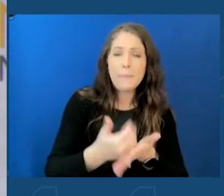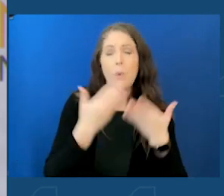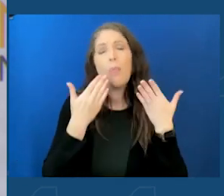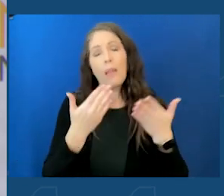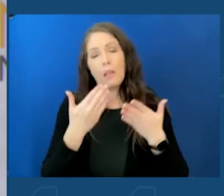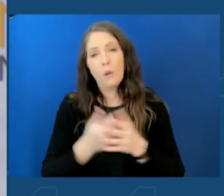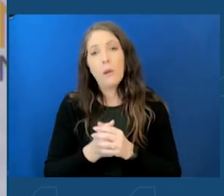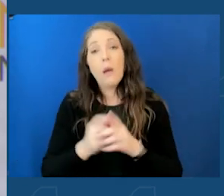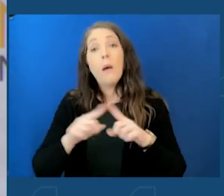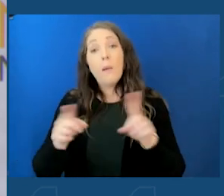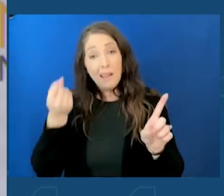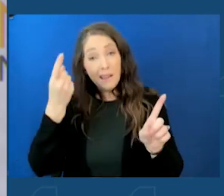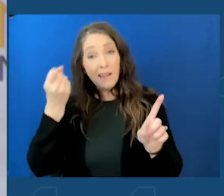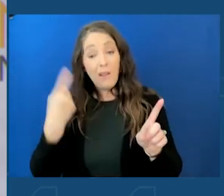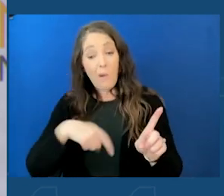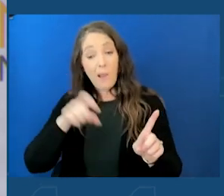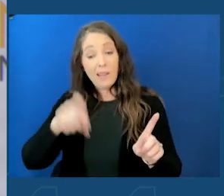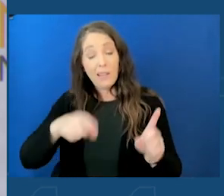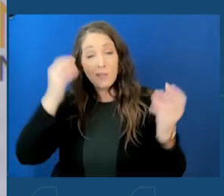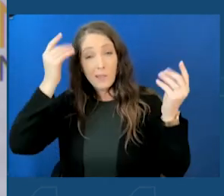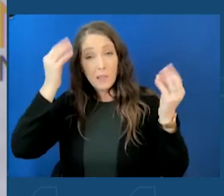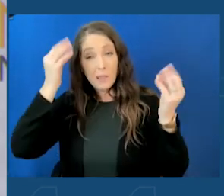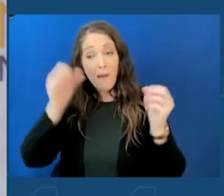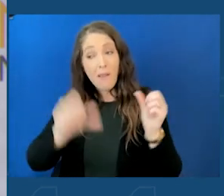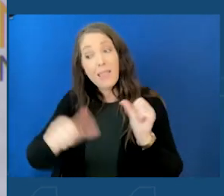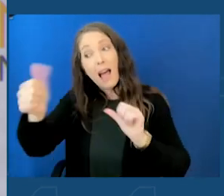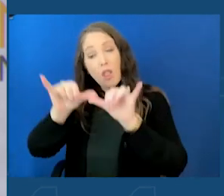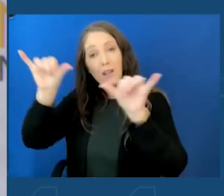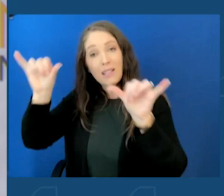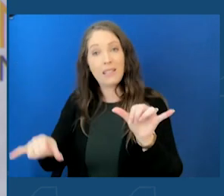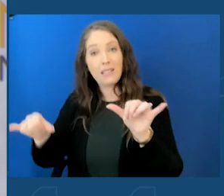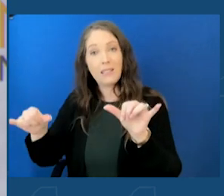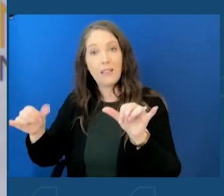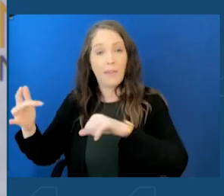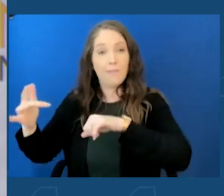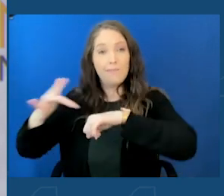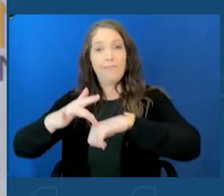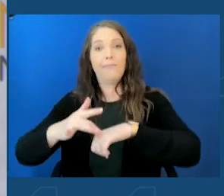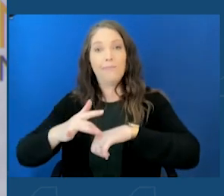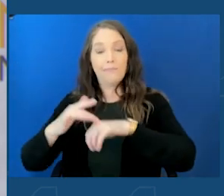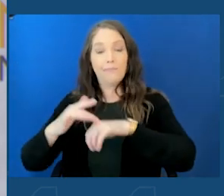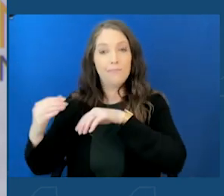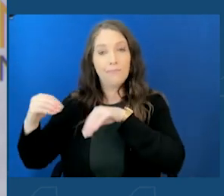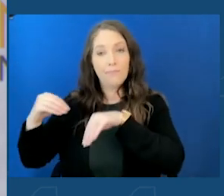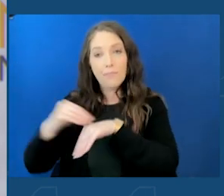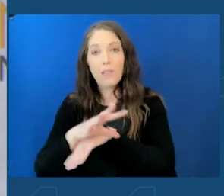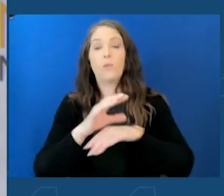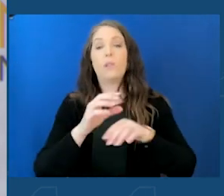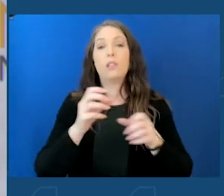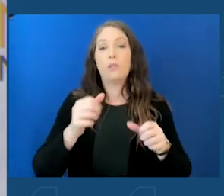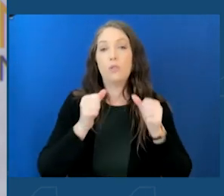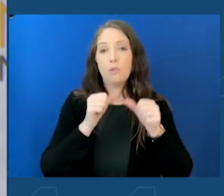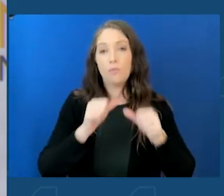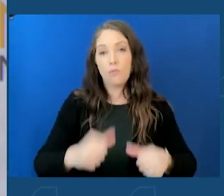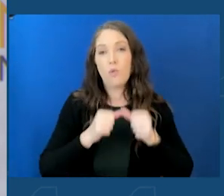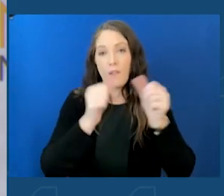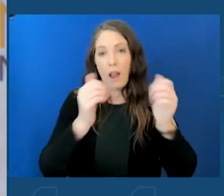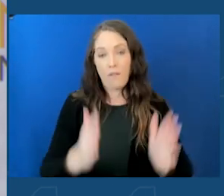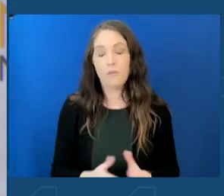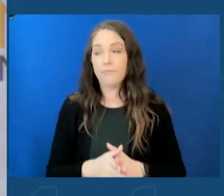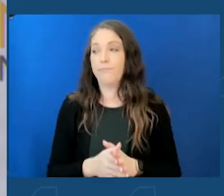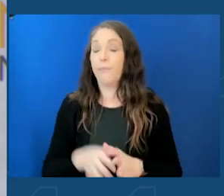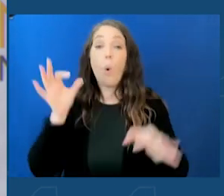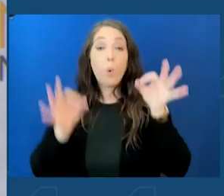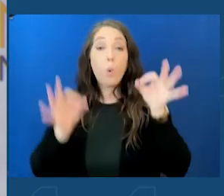also need to think about all the other systems that touch a survivor. The court system, law enforcement,